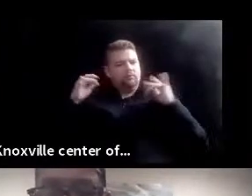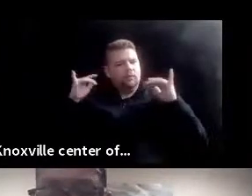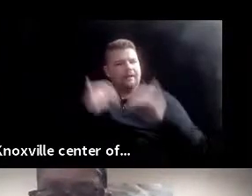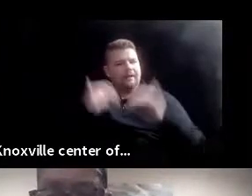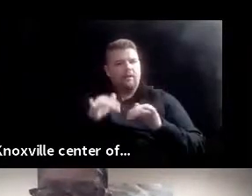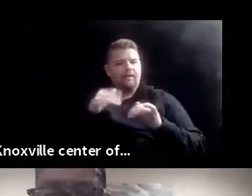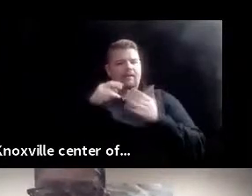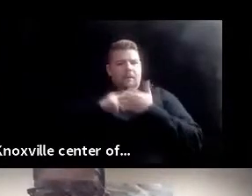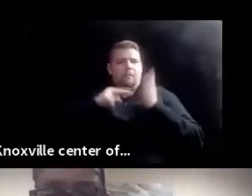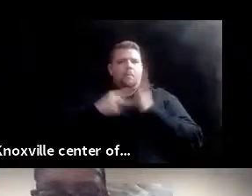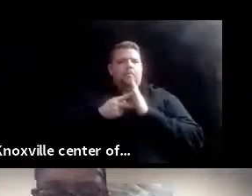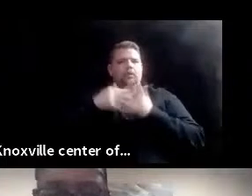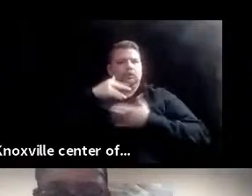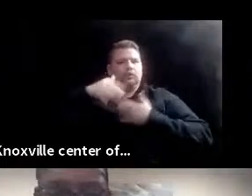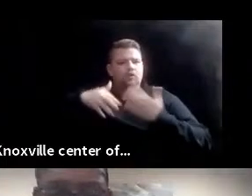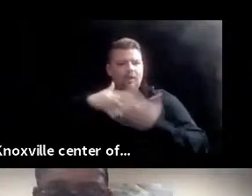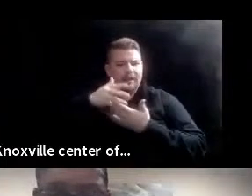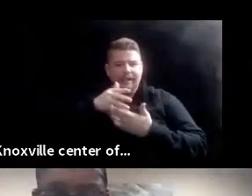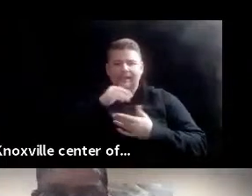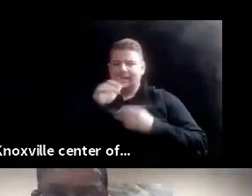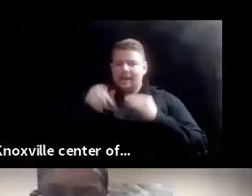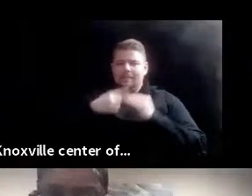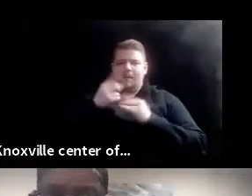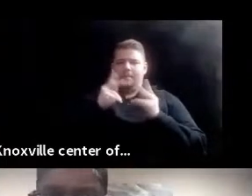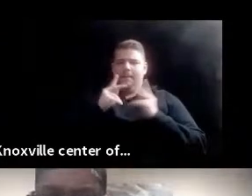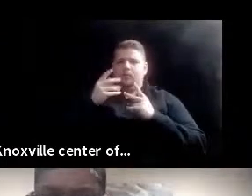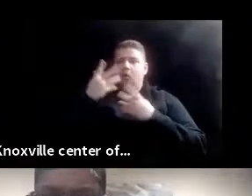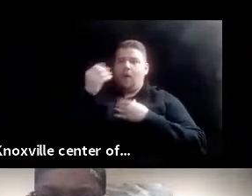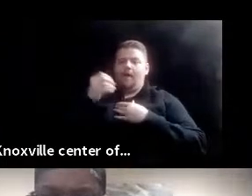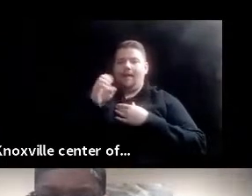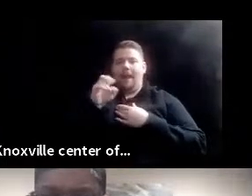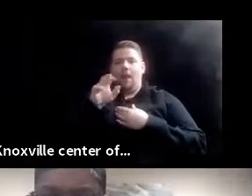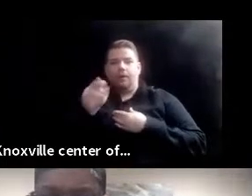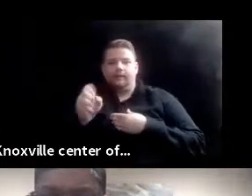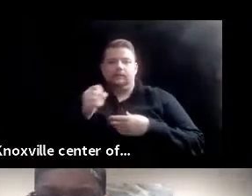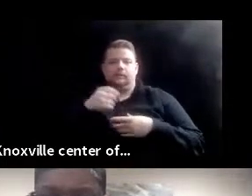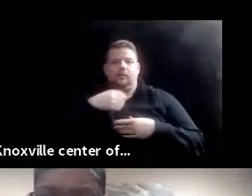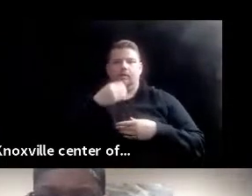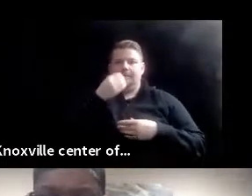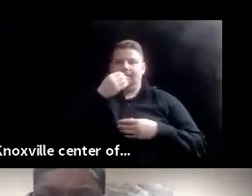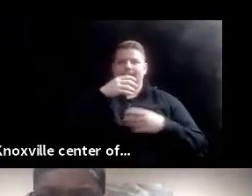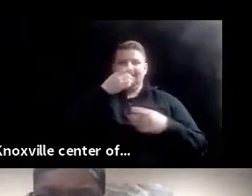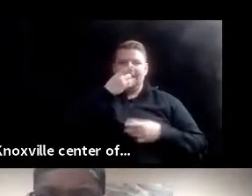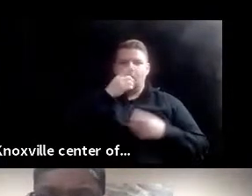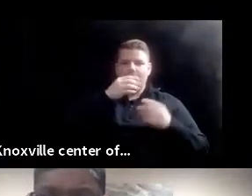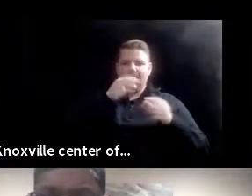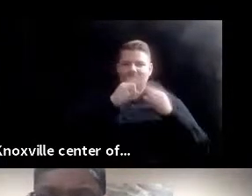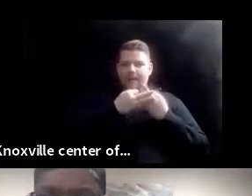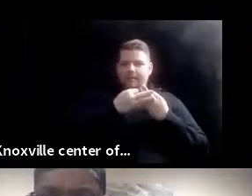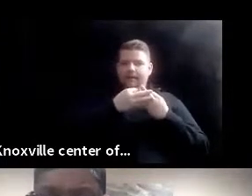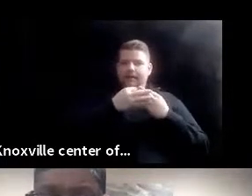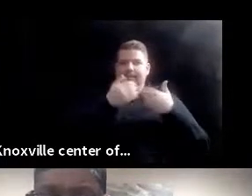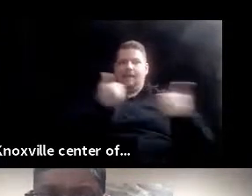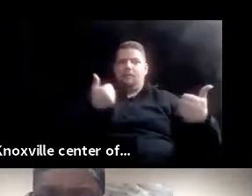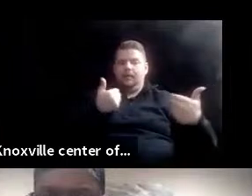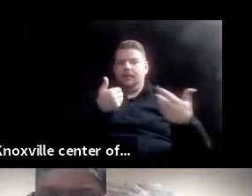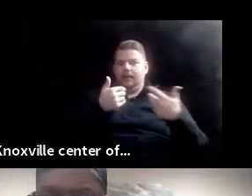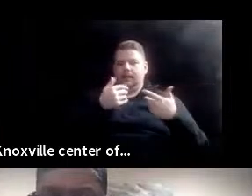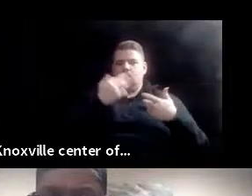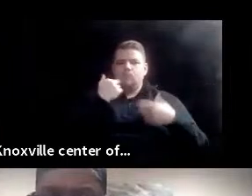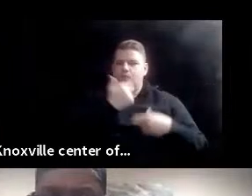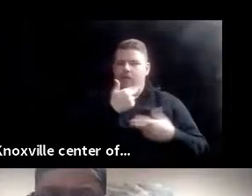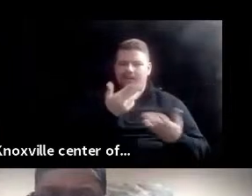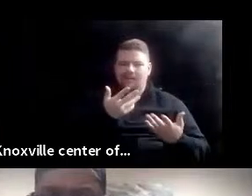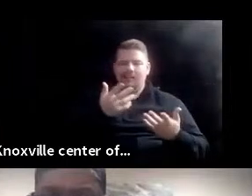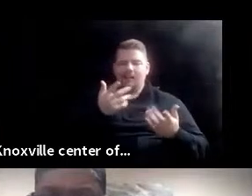socializing. It's not about people running errands or having dinner with their families at a restaurant separately.